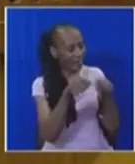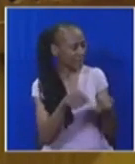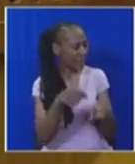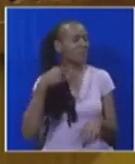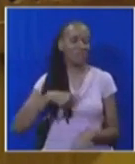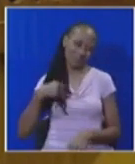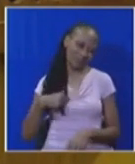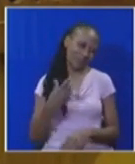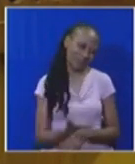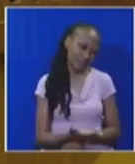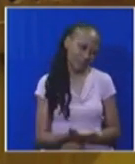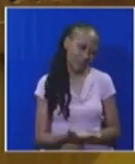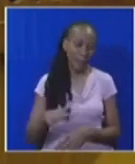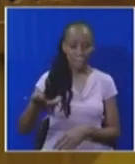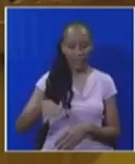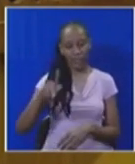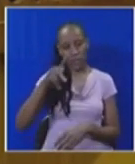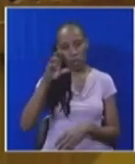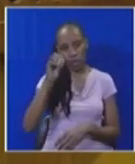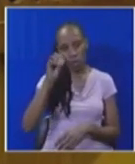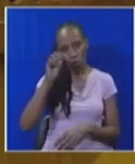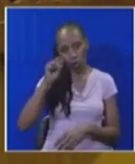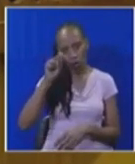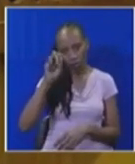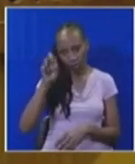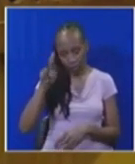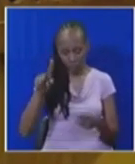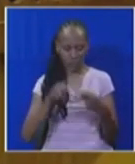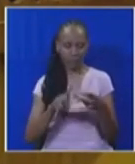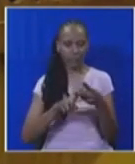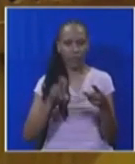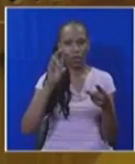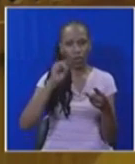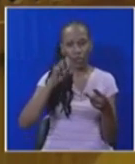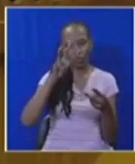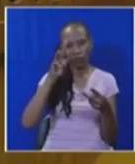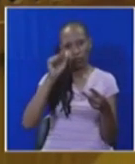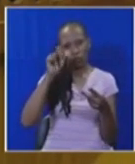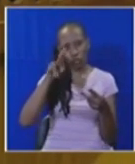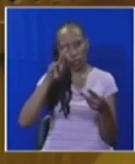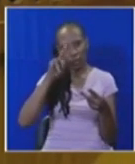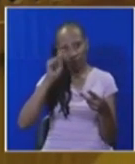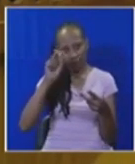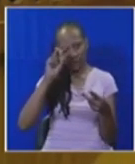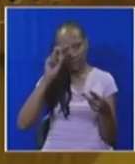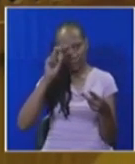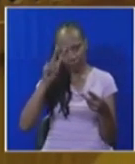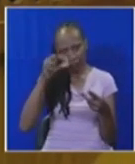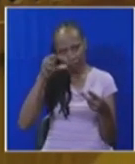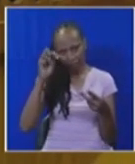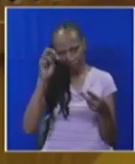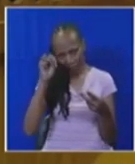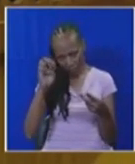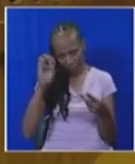municipalities. Areas such as Koster and Swartruggens have issued a declaration of local disaster and haven't had water